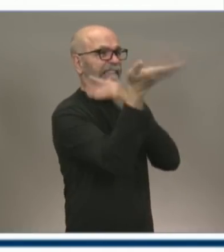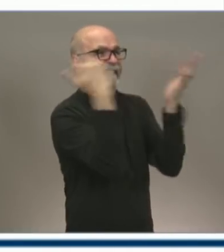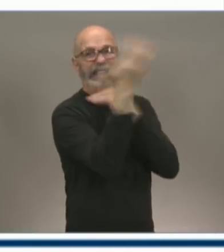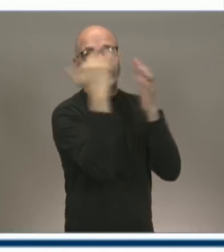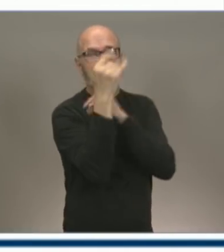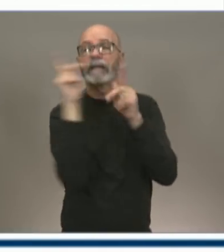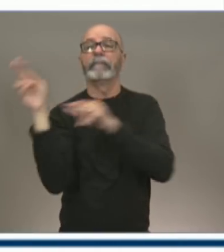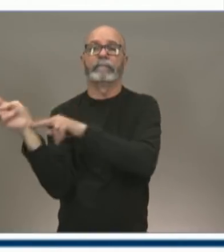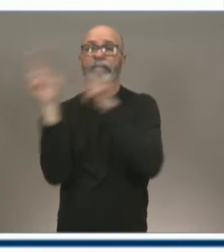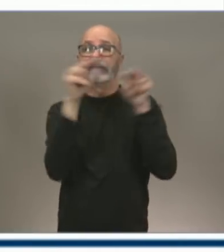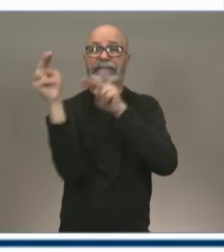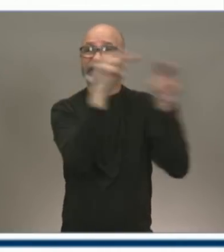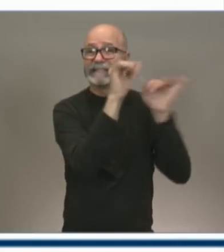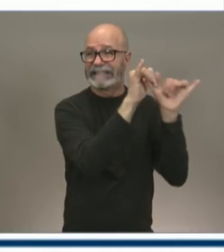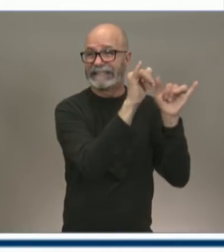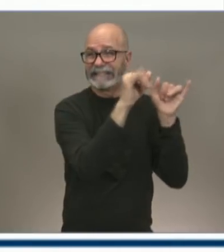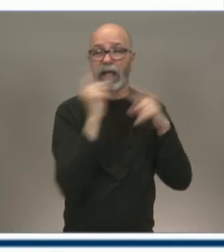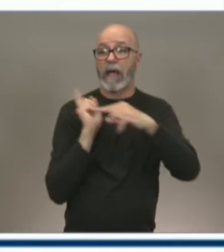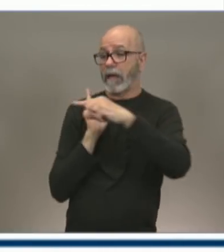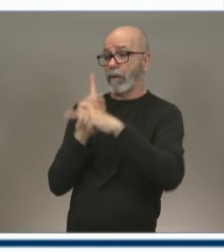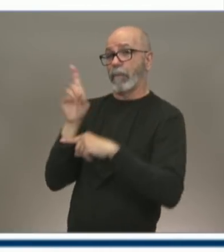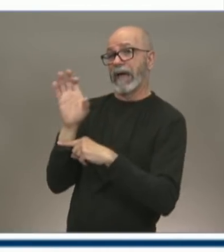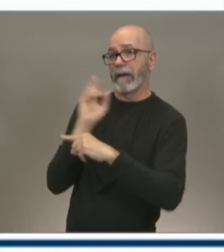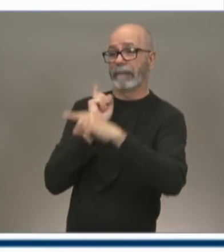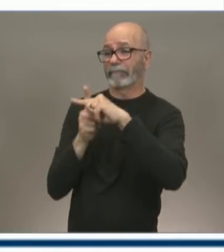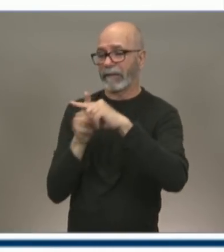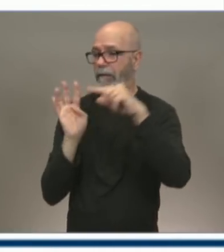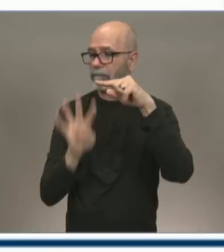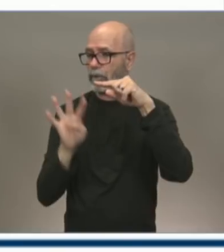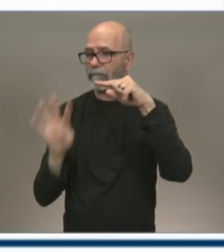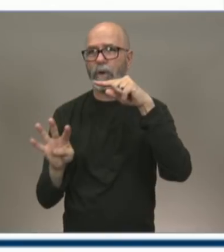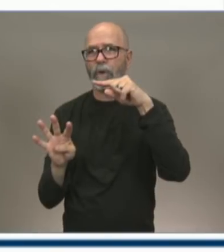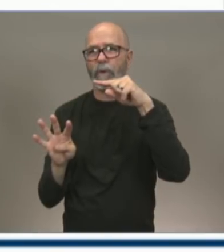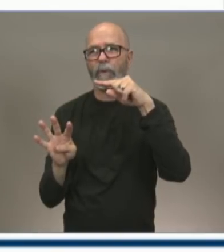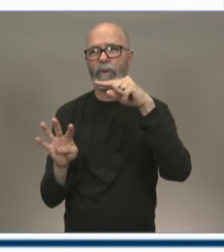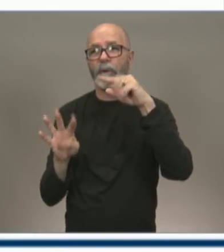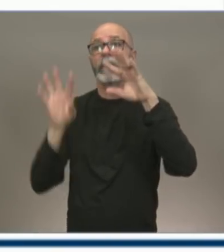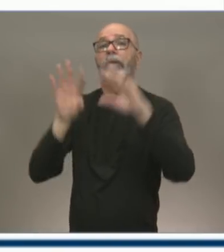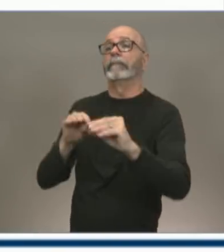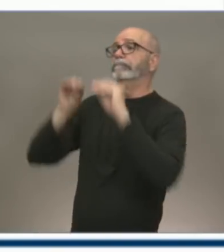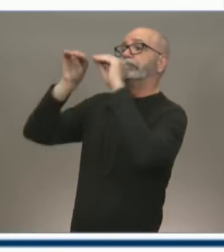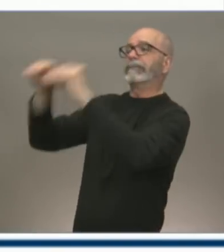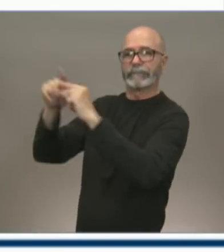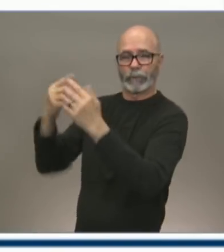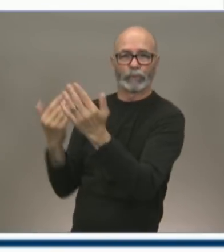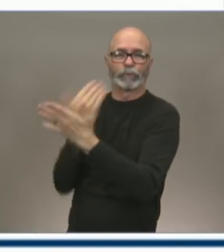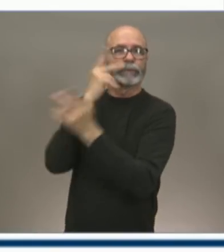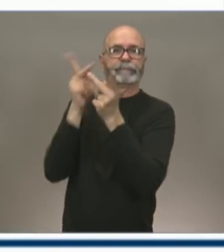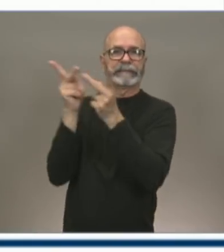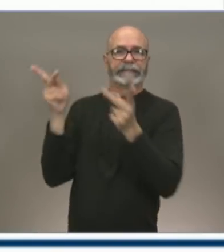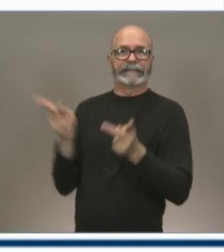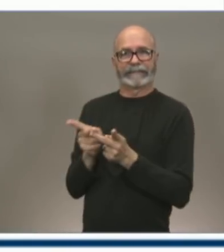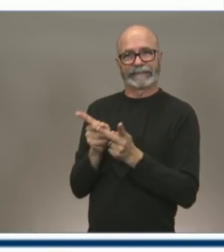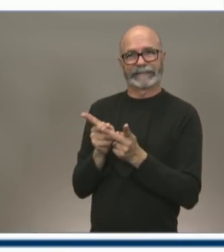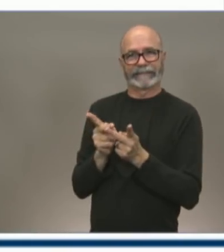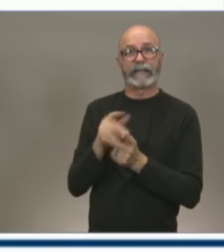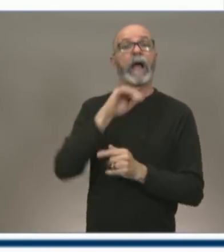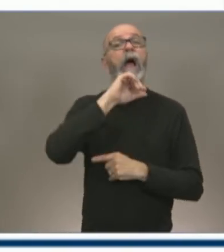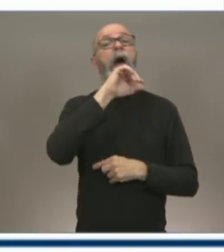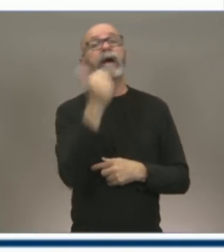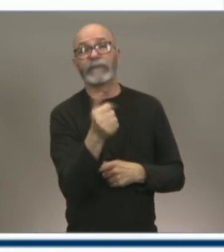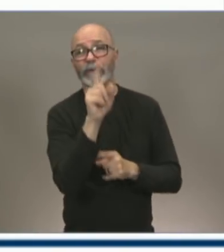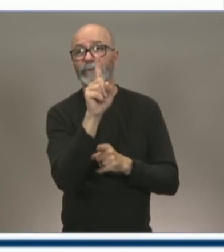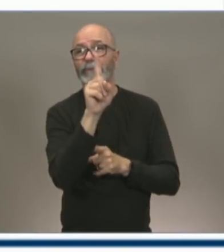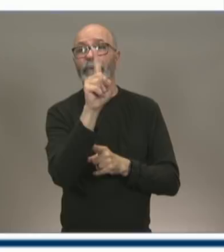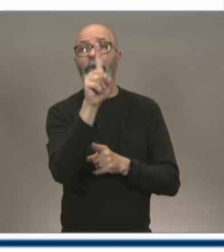an additional 44 will be built on a new campus, and then the other 192 will go out